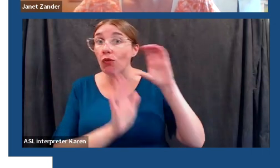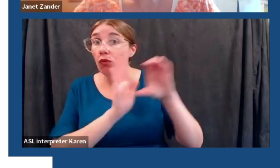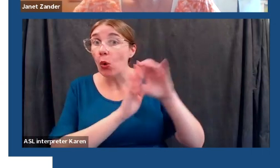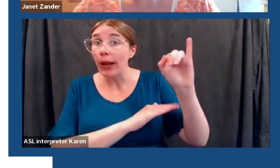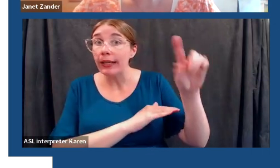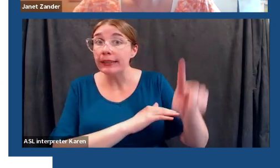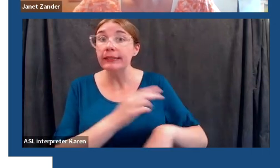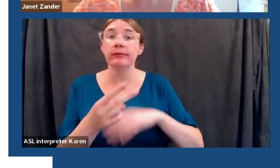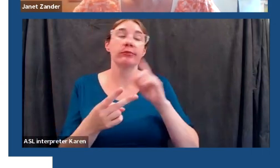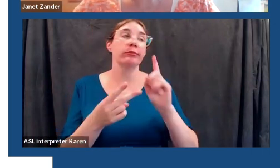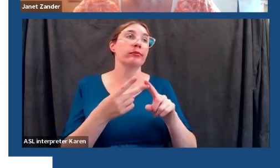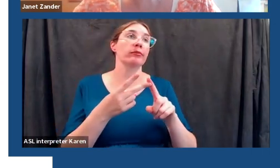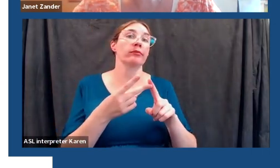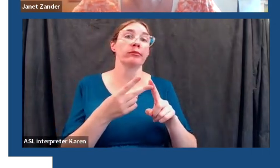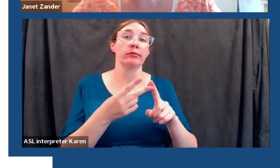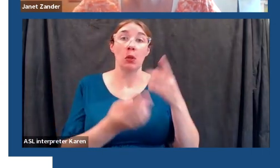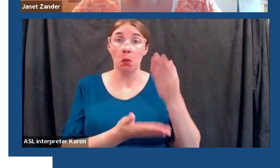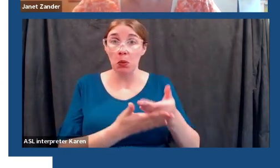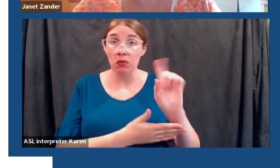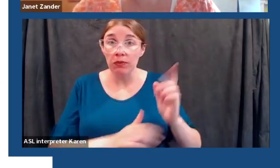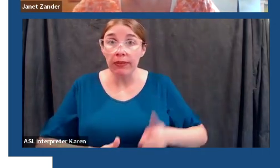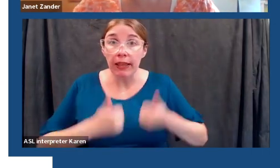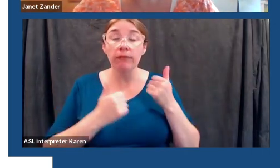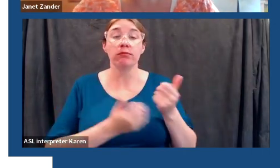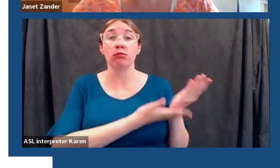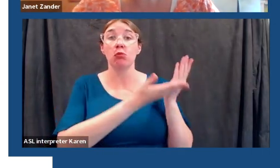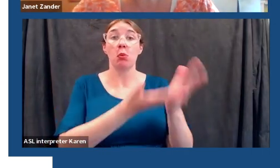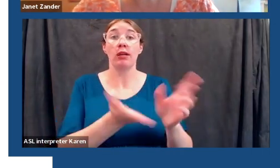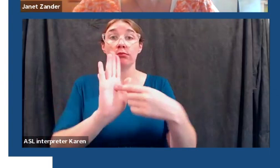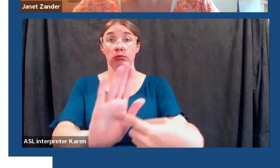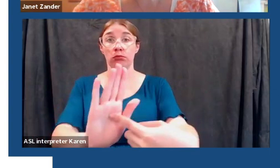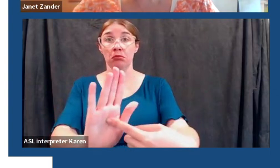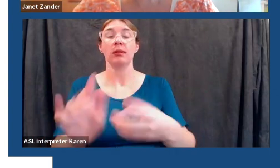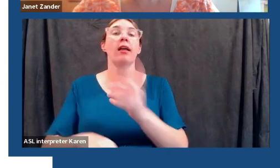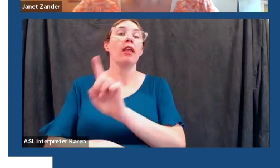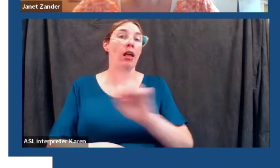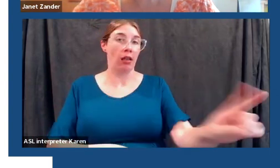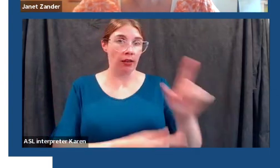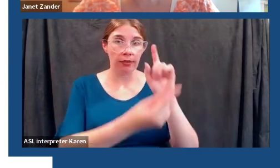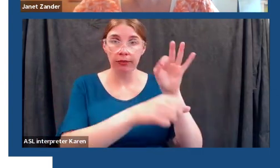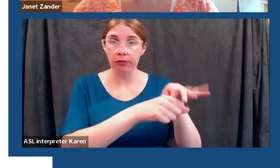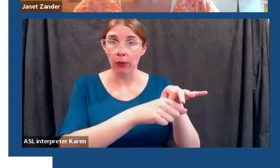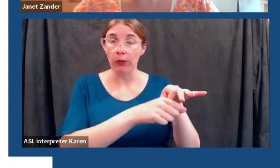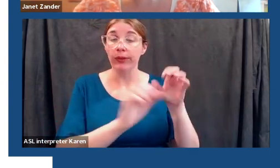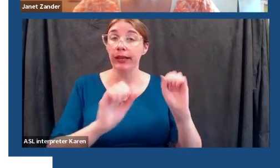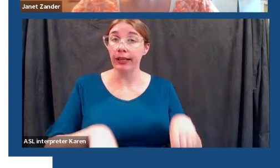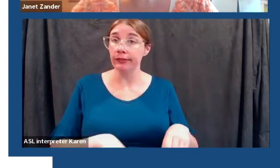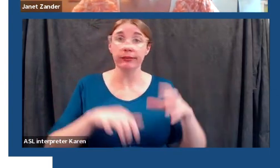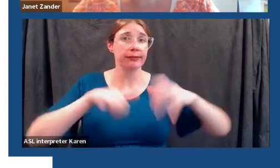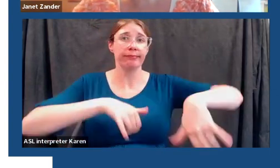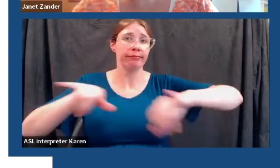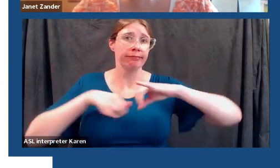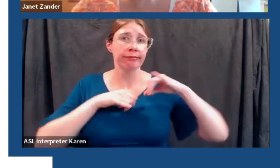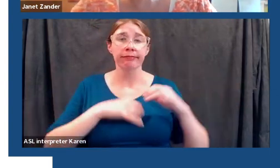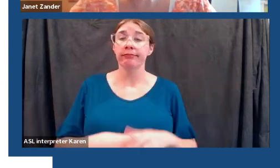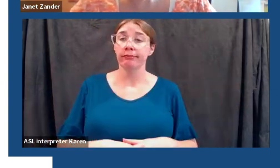their proof of residence, but they can vote right at the polling sites like anybody else. So just find out